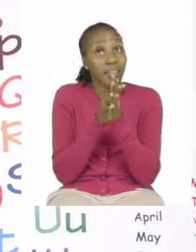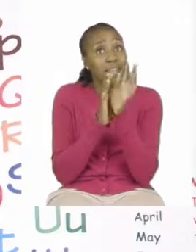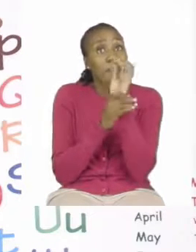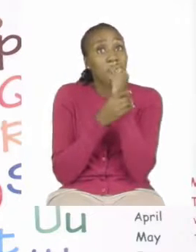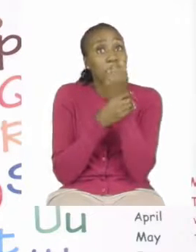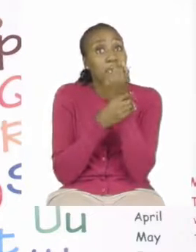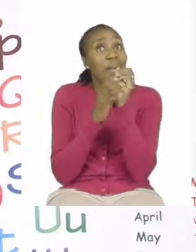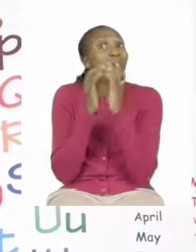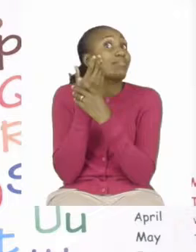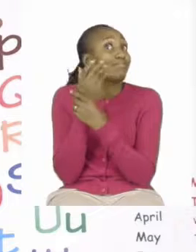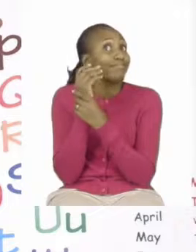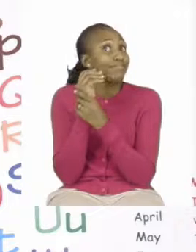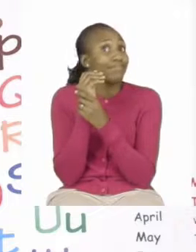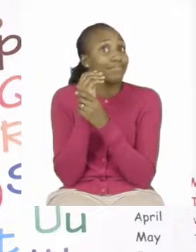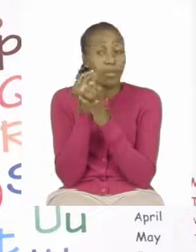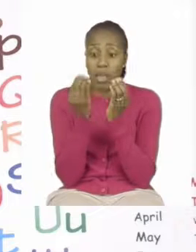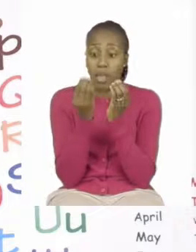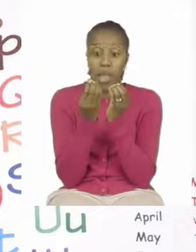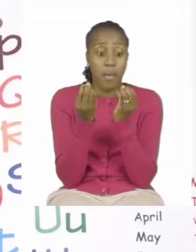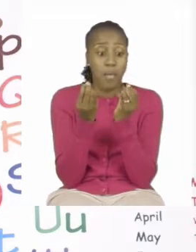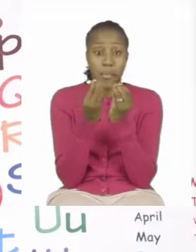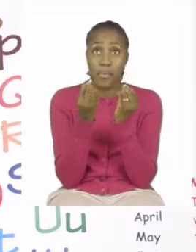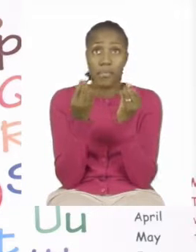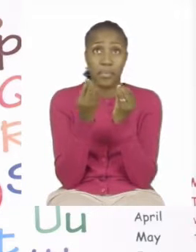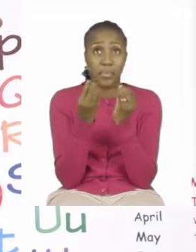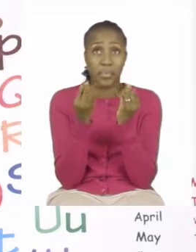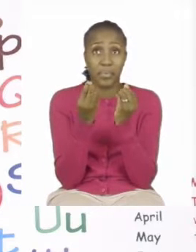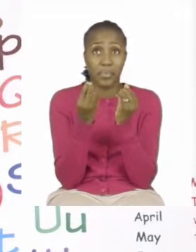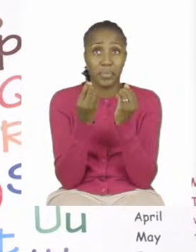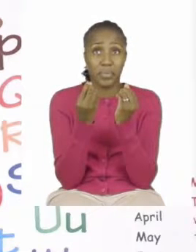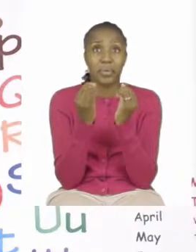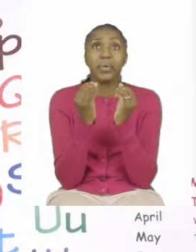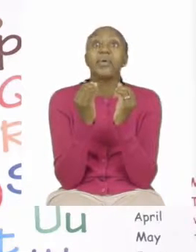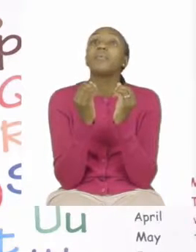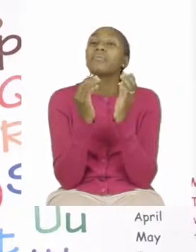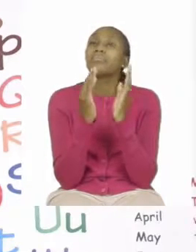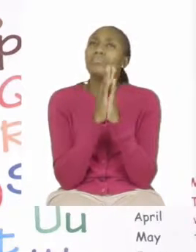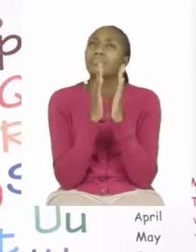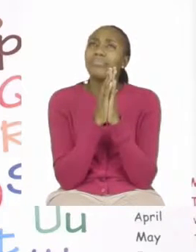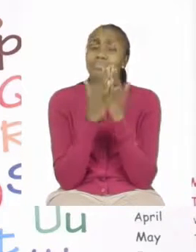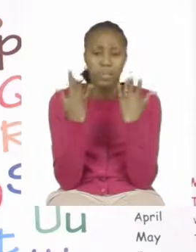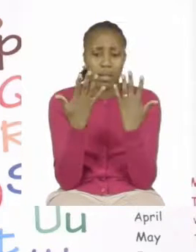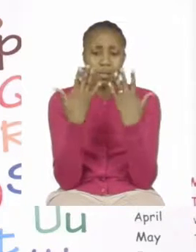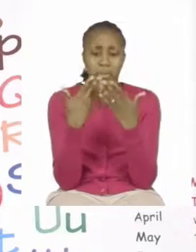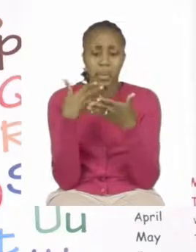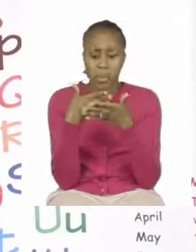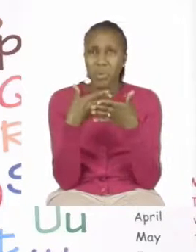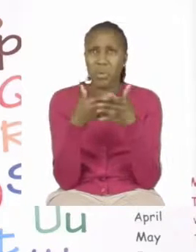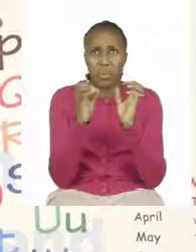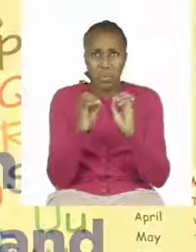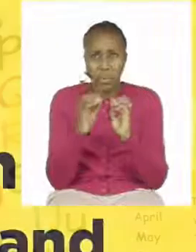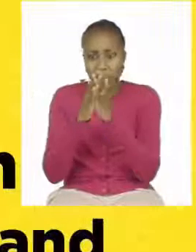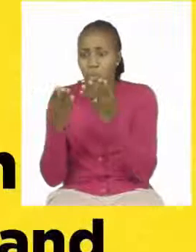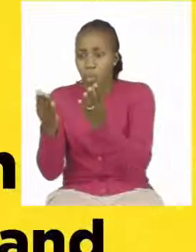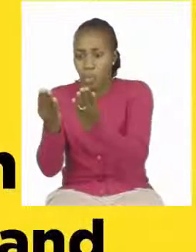fingers, on our wrists, and our fingertips too. Make sure your hands are dry before you touch anything